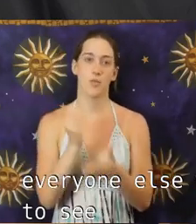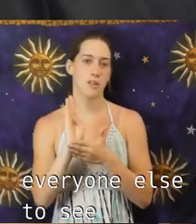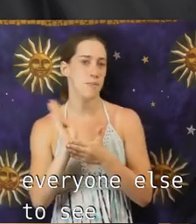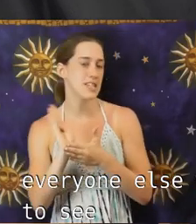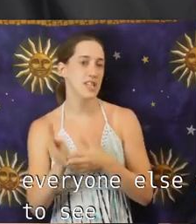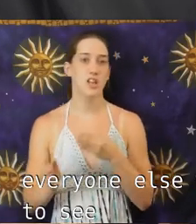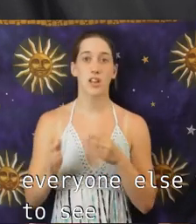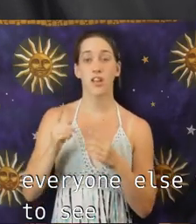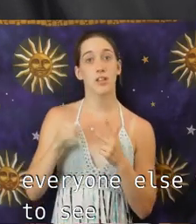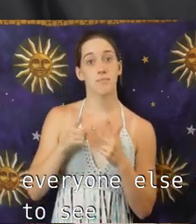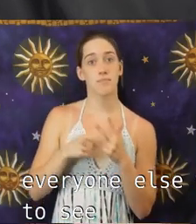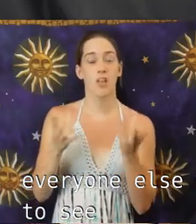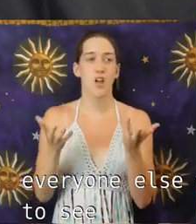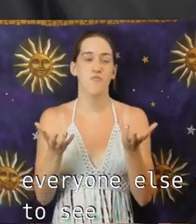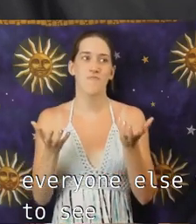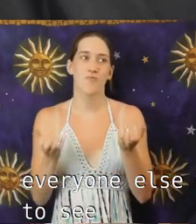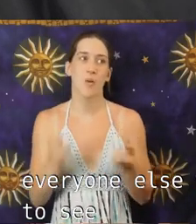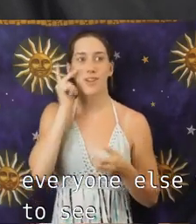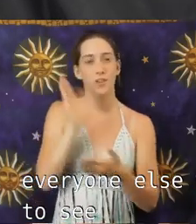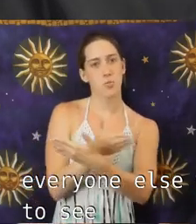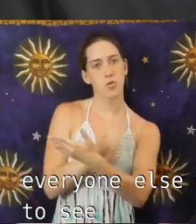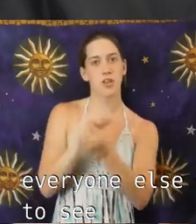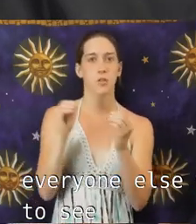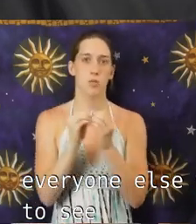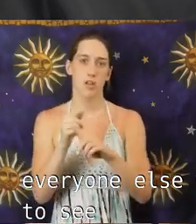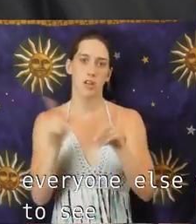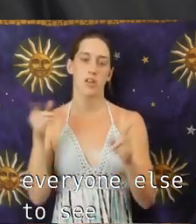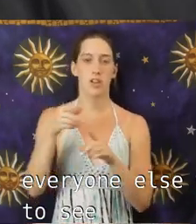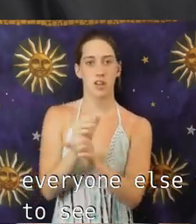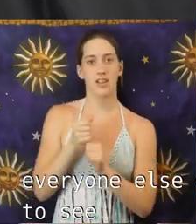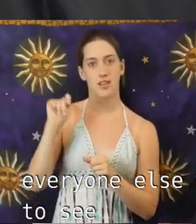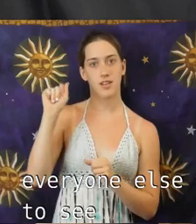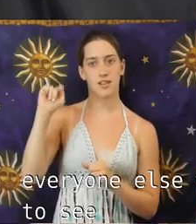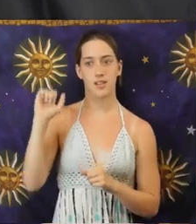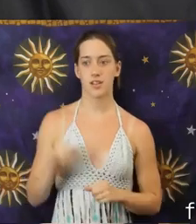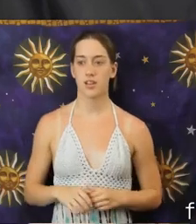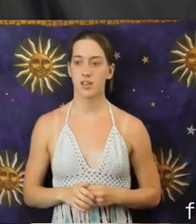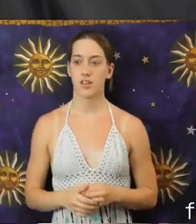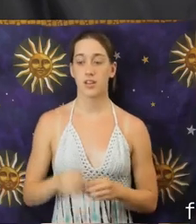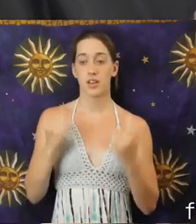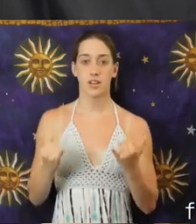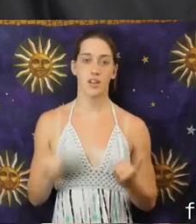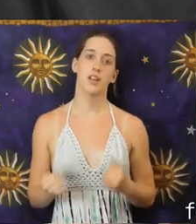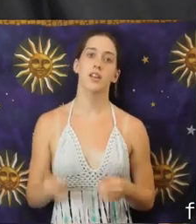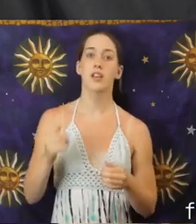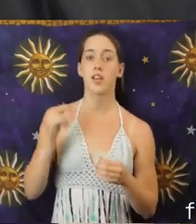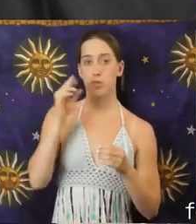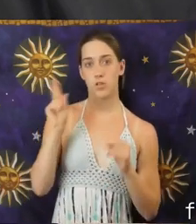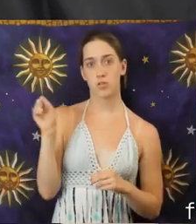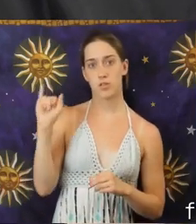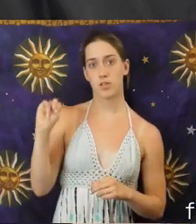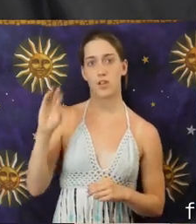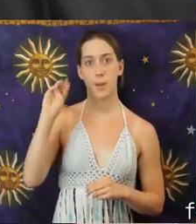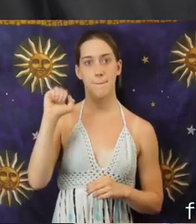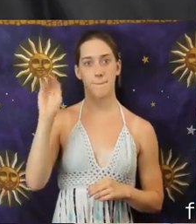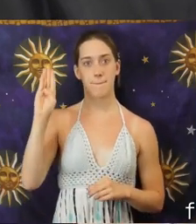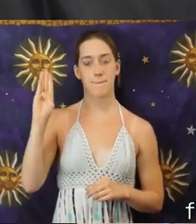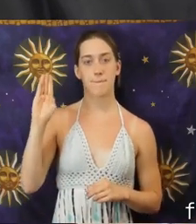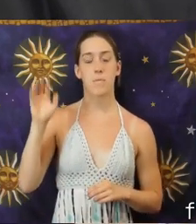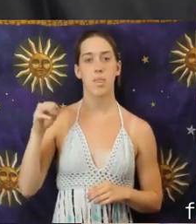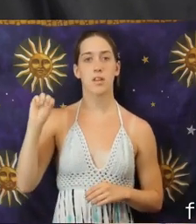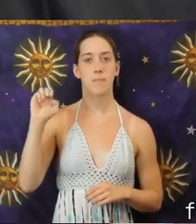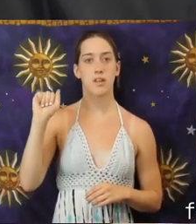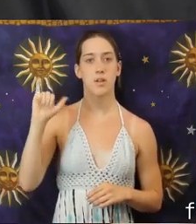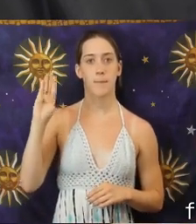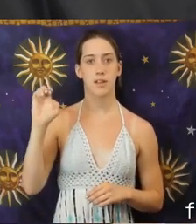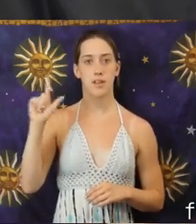during artists I want to see. All right, before we get into artists, I'm going to do what I've been preferring